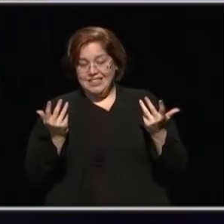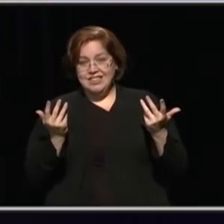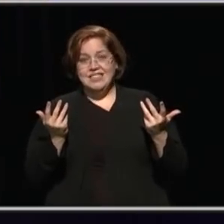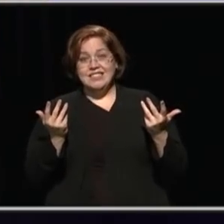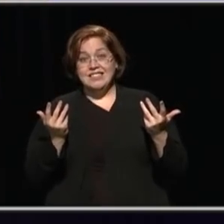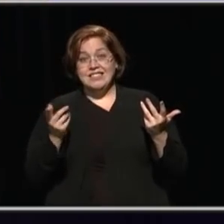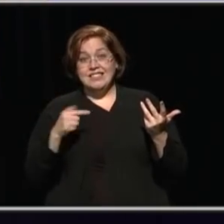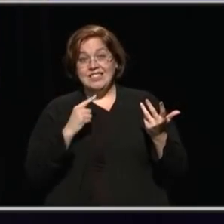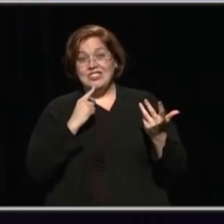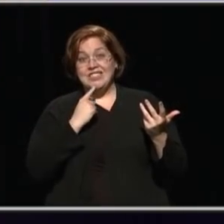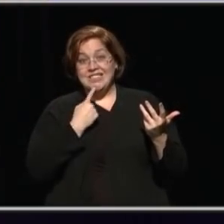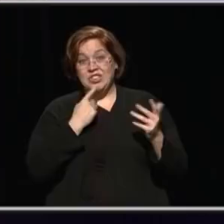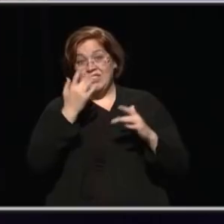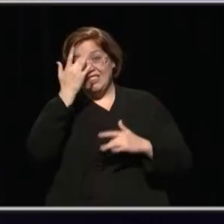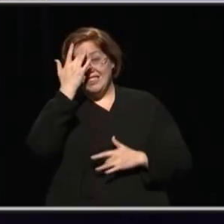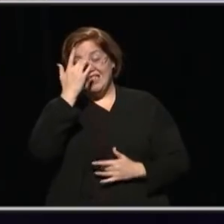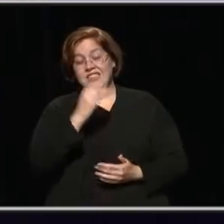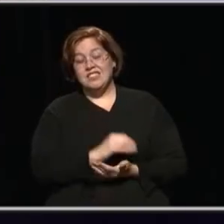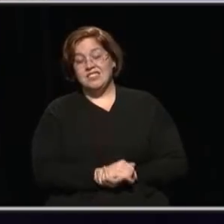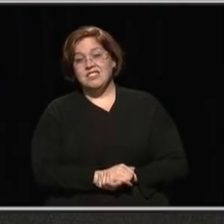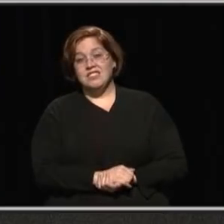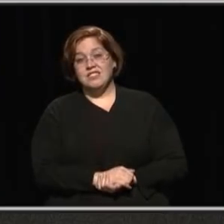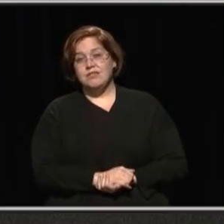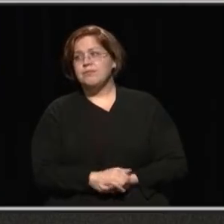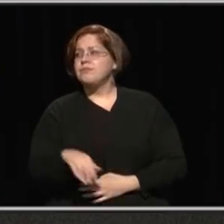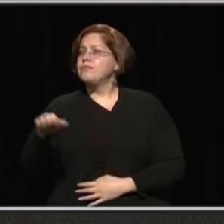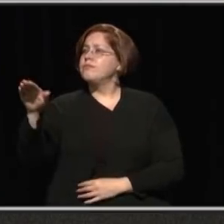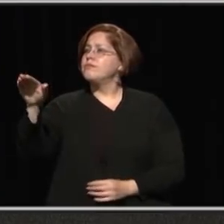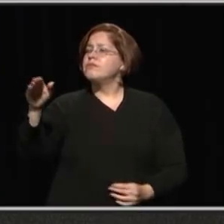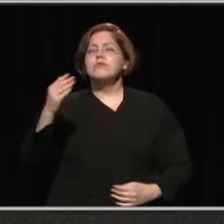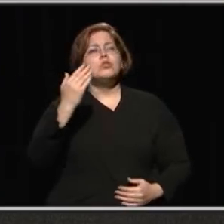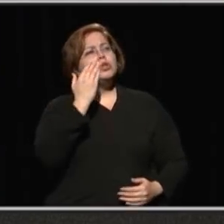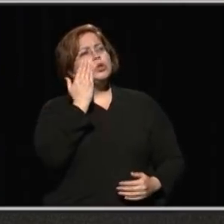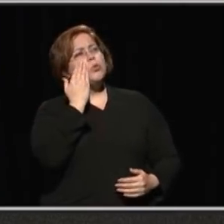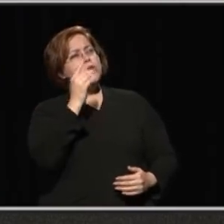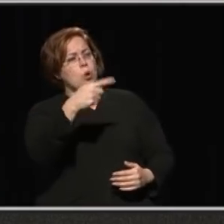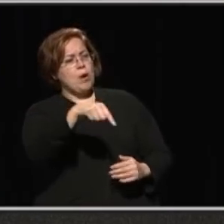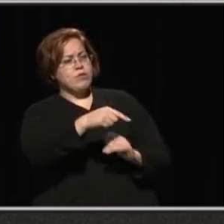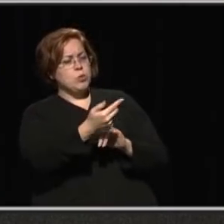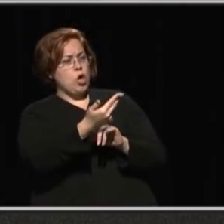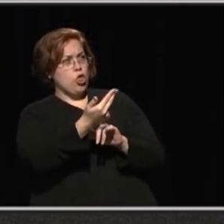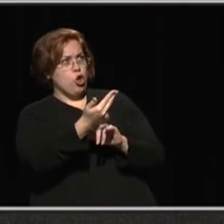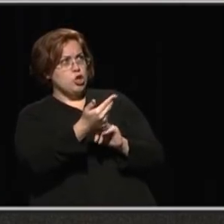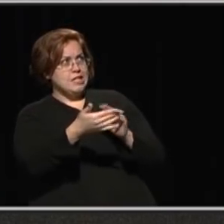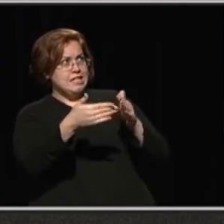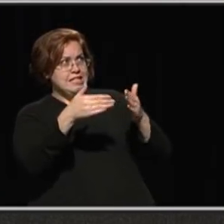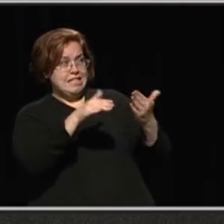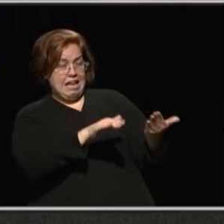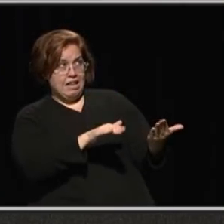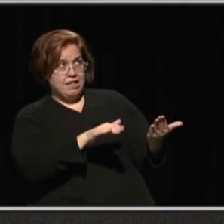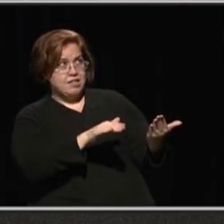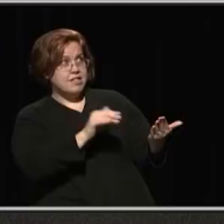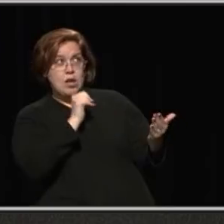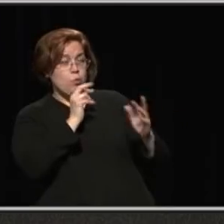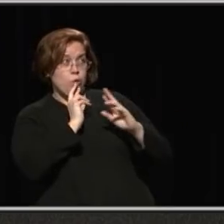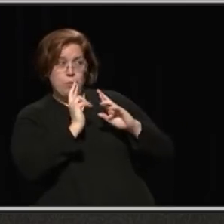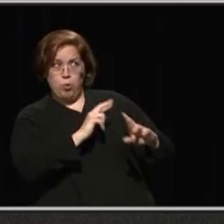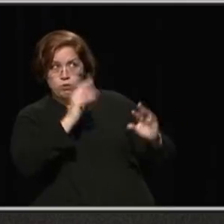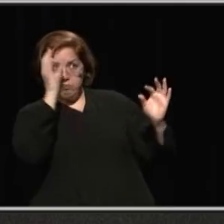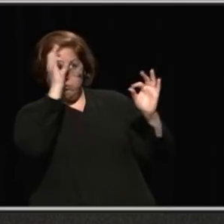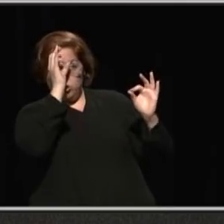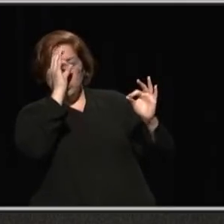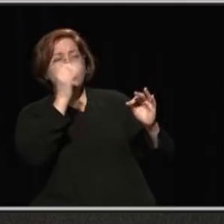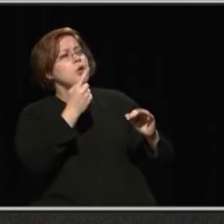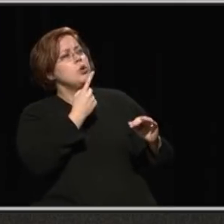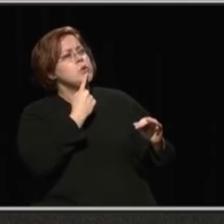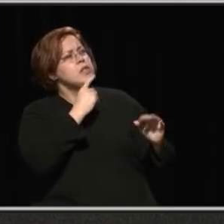these are very severe cases. Mayor, do we know that of those 13 that were unreported, you mentioned